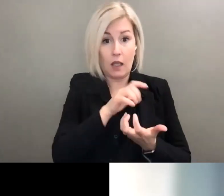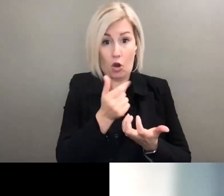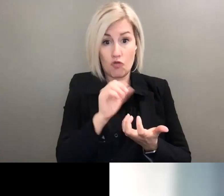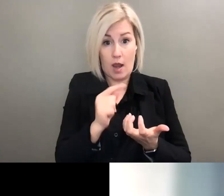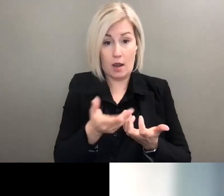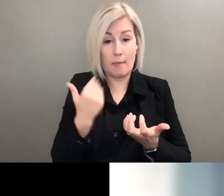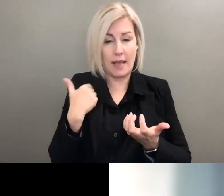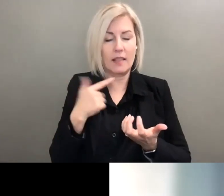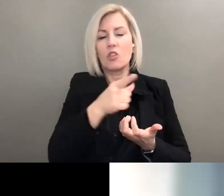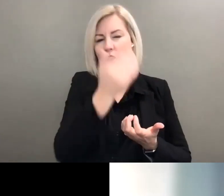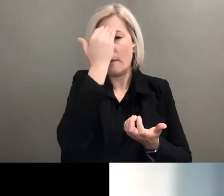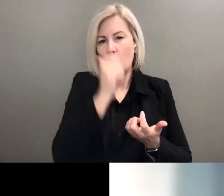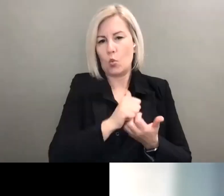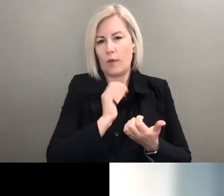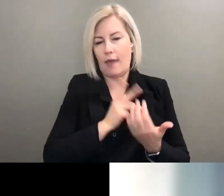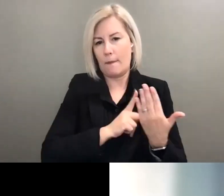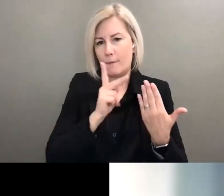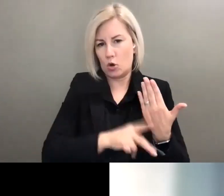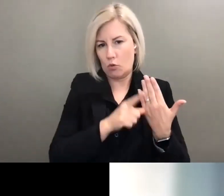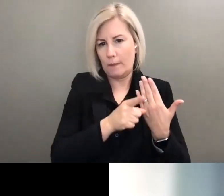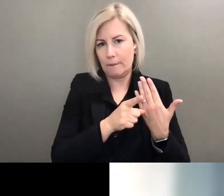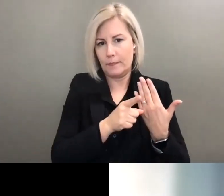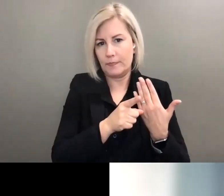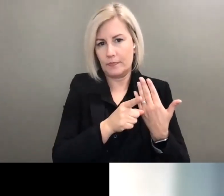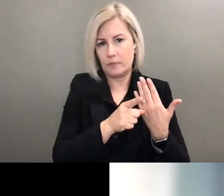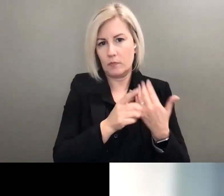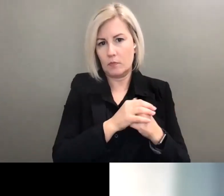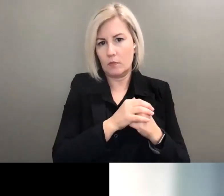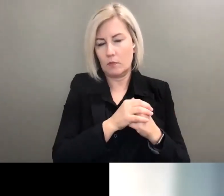they're familiar with our program and that they are,